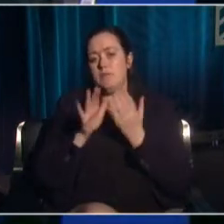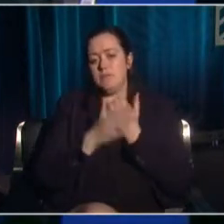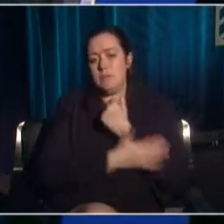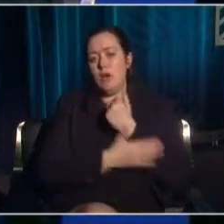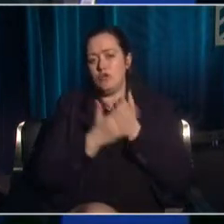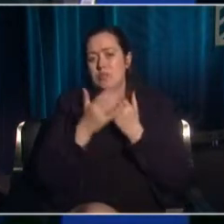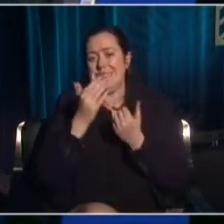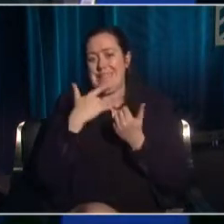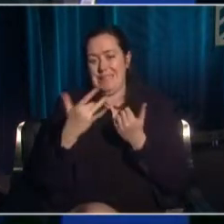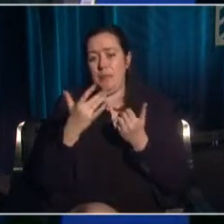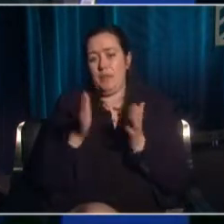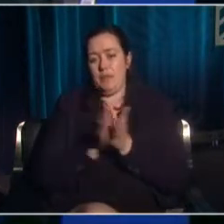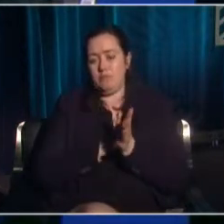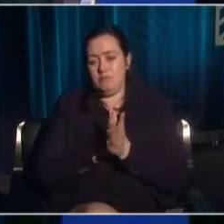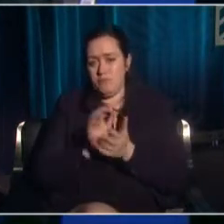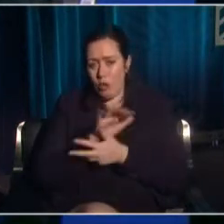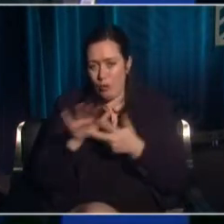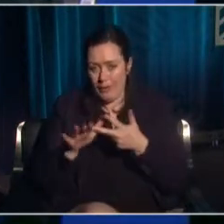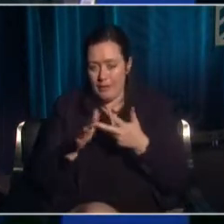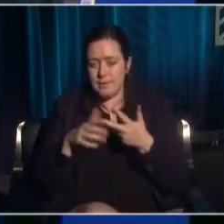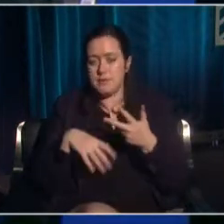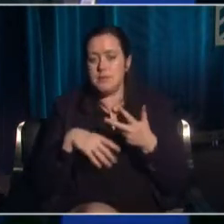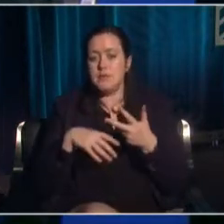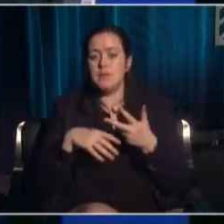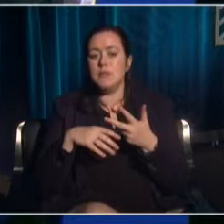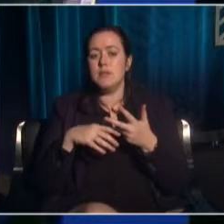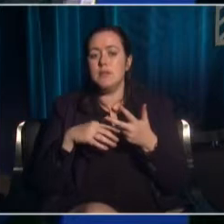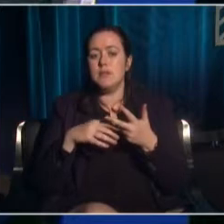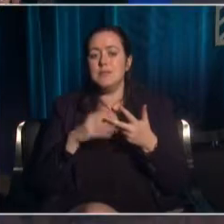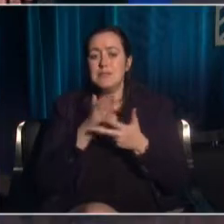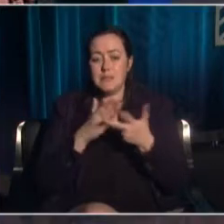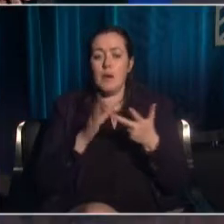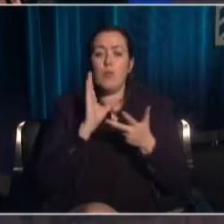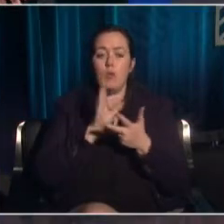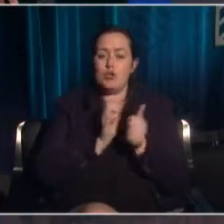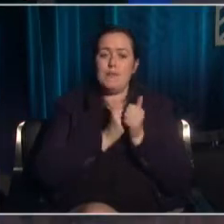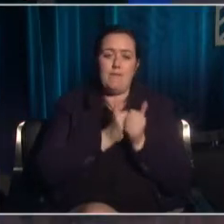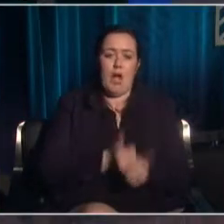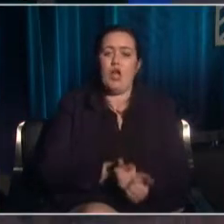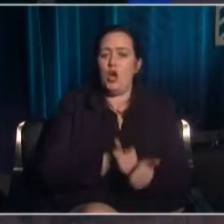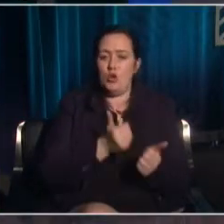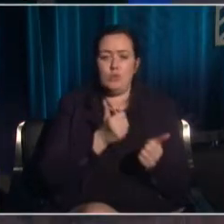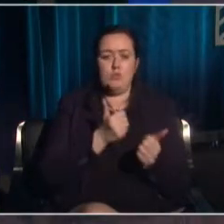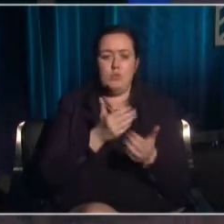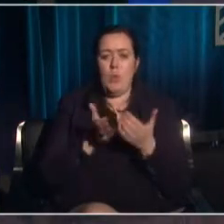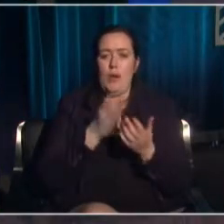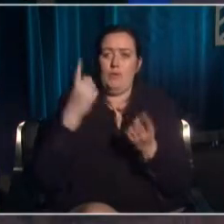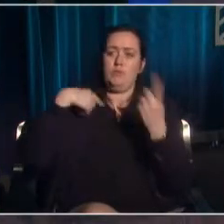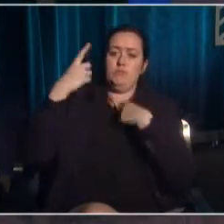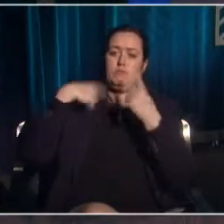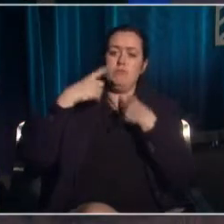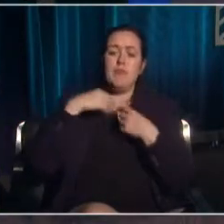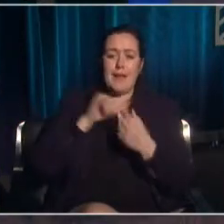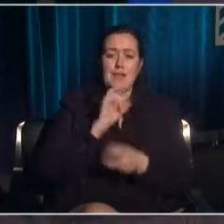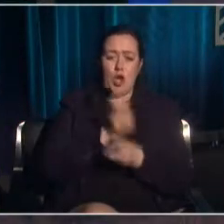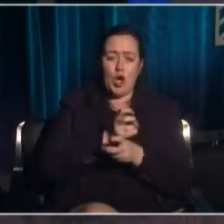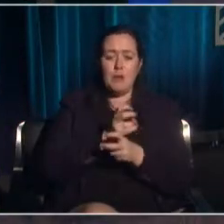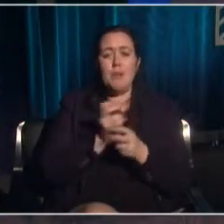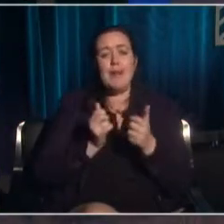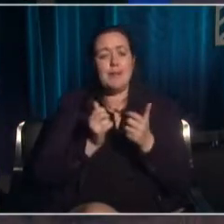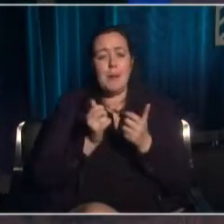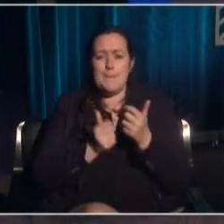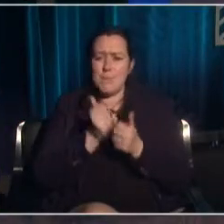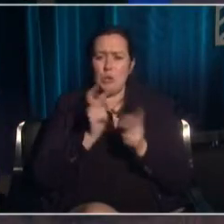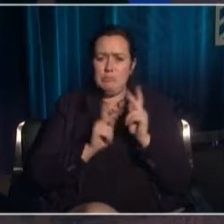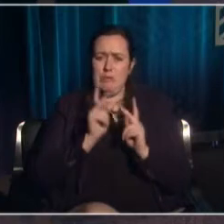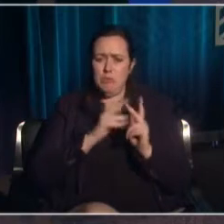three things. Some of them are going to move with the herd and they're going to say, I don't want to disrupt. They're going to be hard, but actually you can get a lot of the folks early because